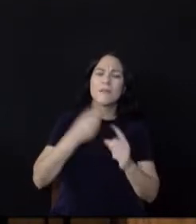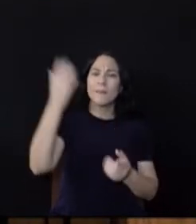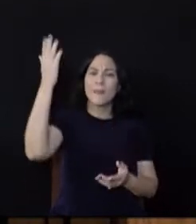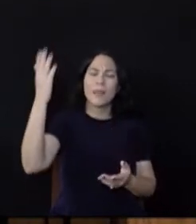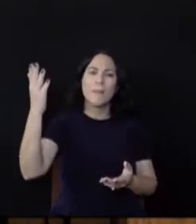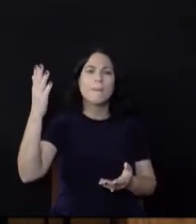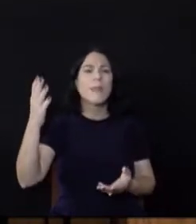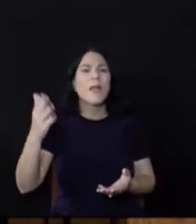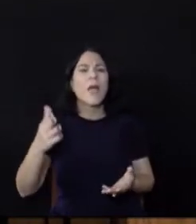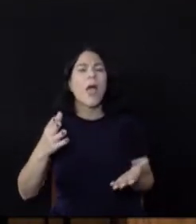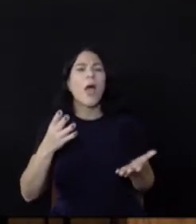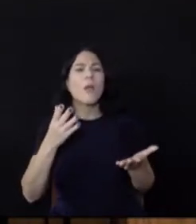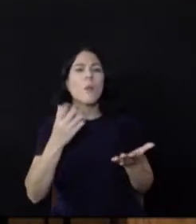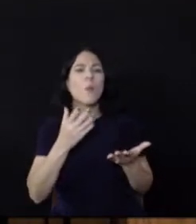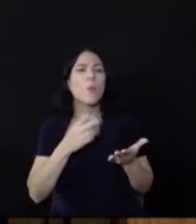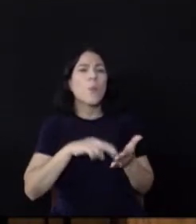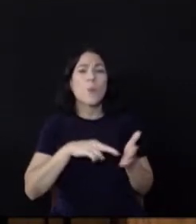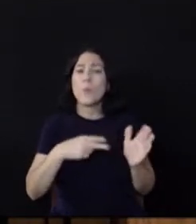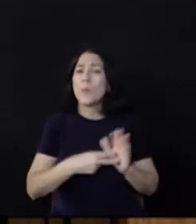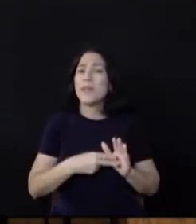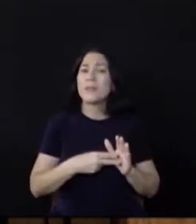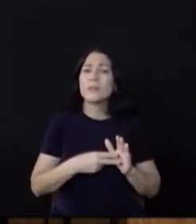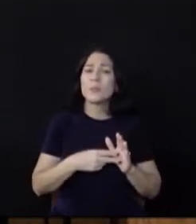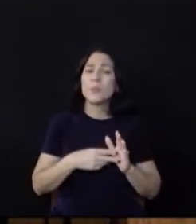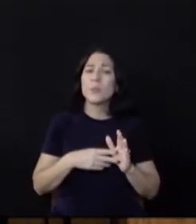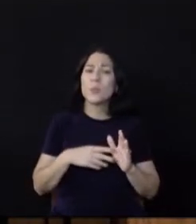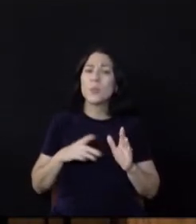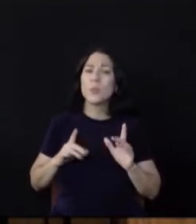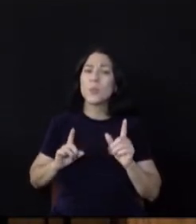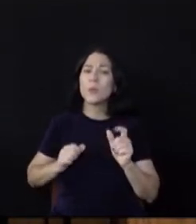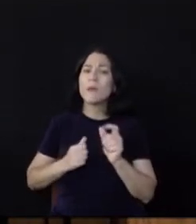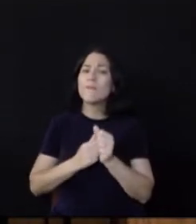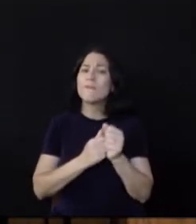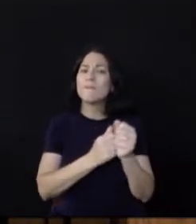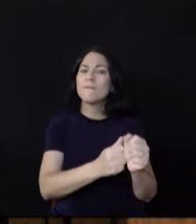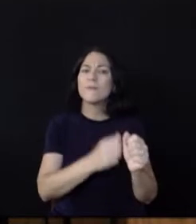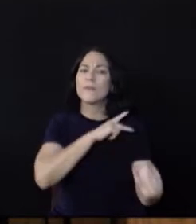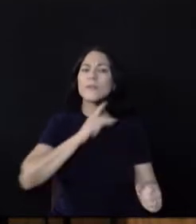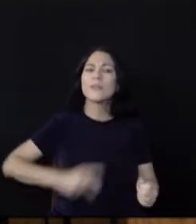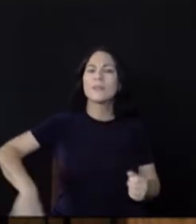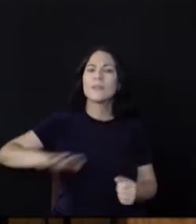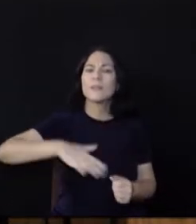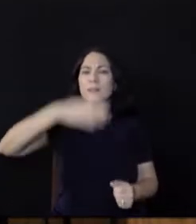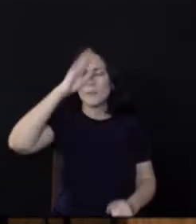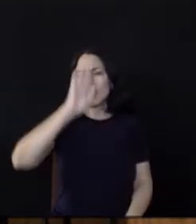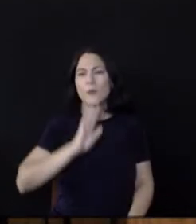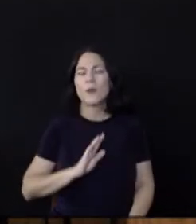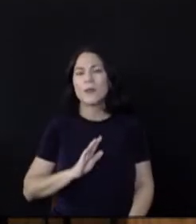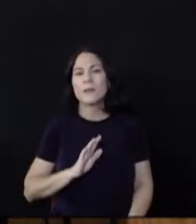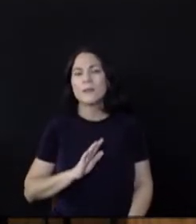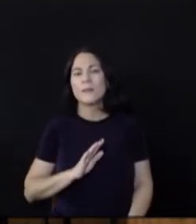return, what it means to walk in the way of the kingdom of God.